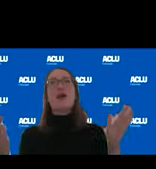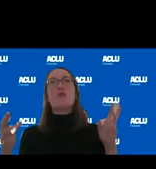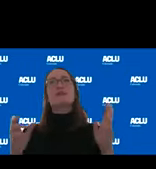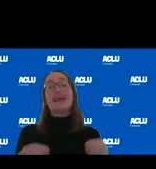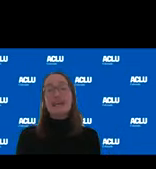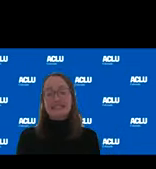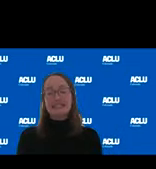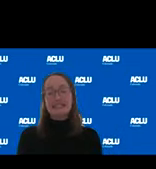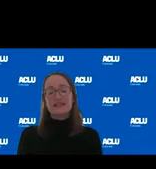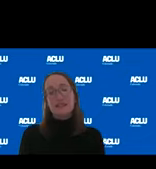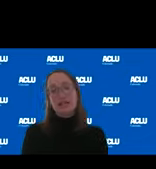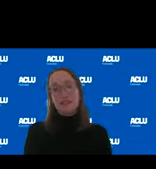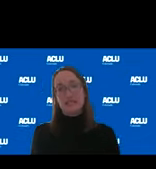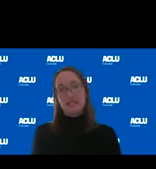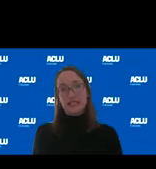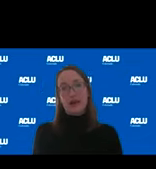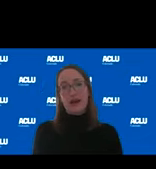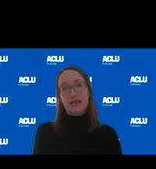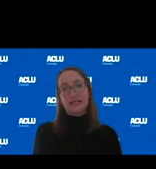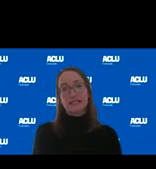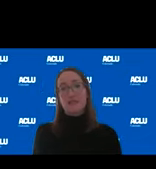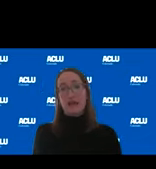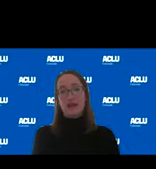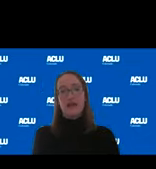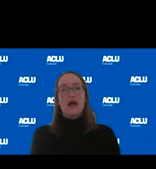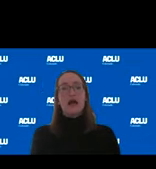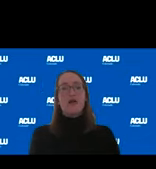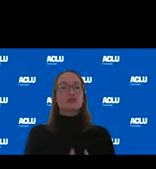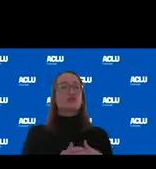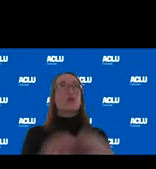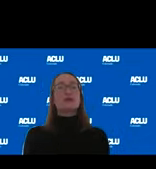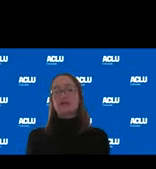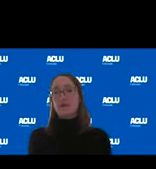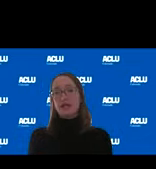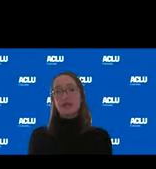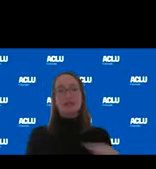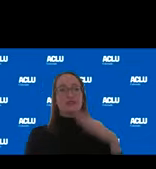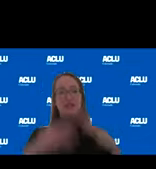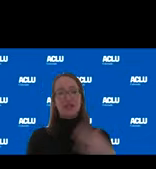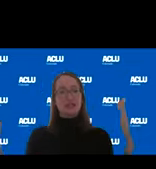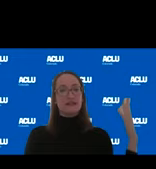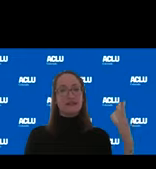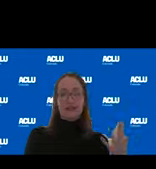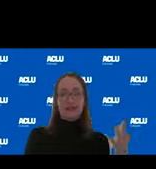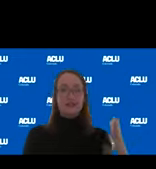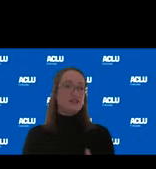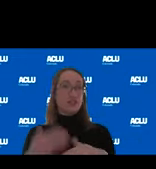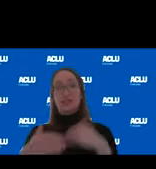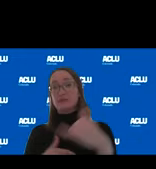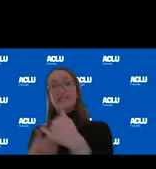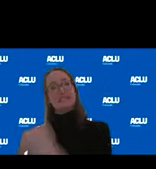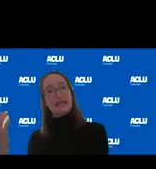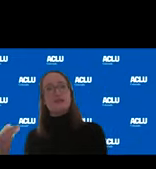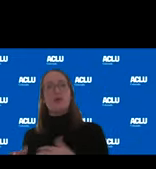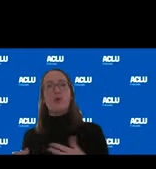how exactly this pandemic is affecting our access to the ballot. And there's so much information, it's changing on a daily basis, it's changes